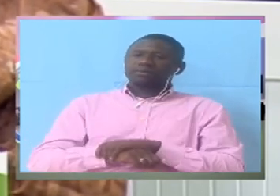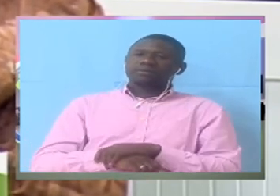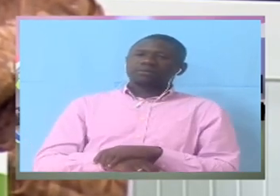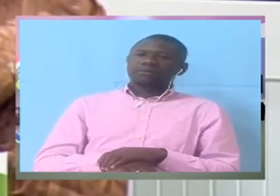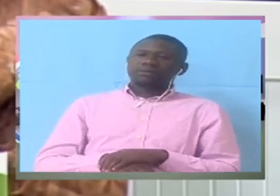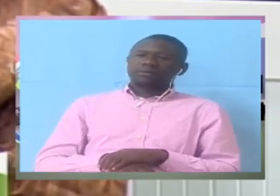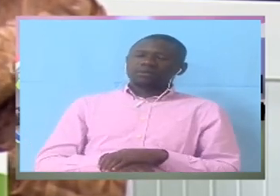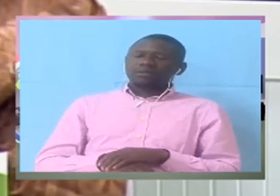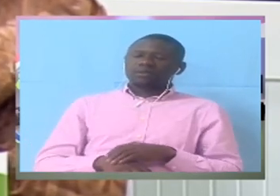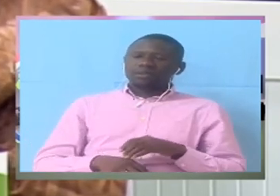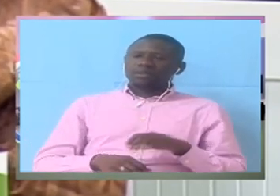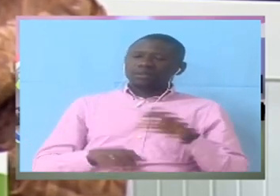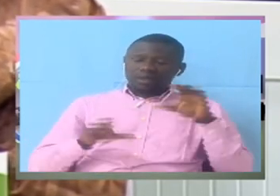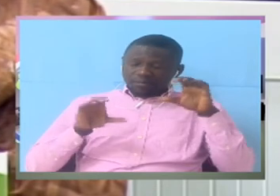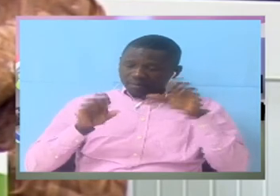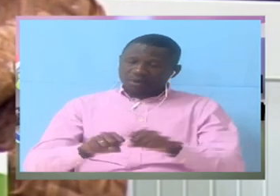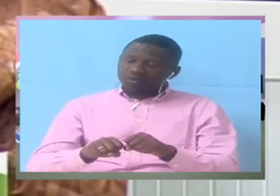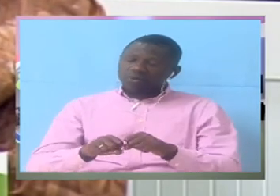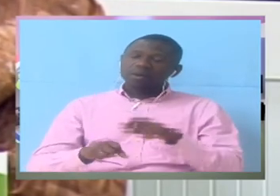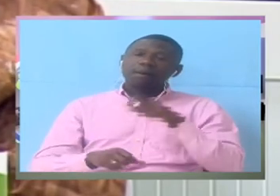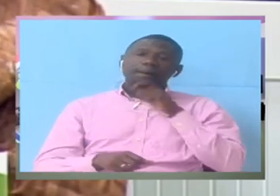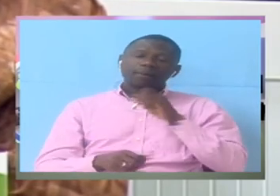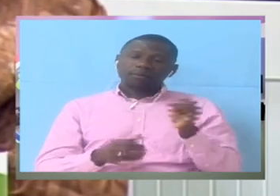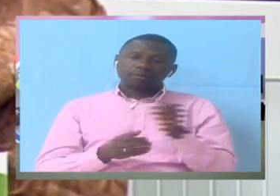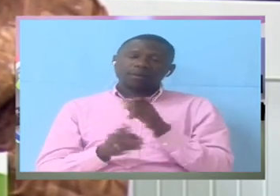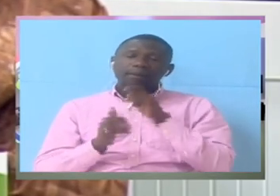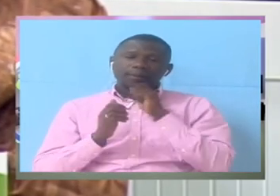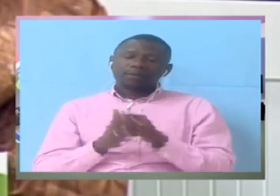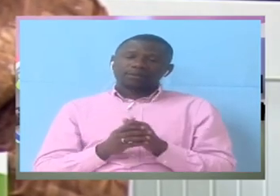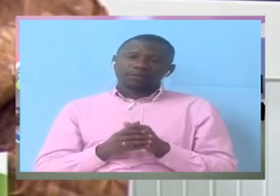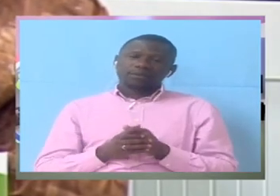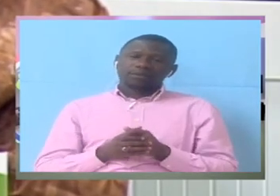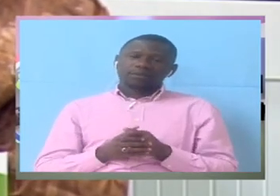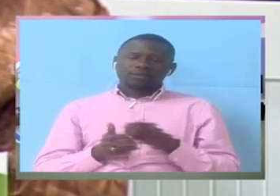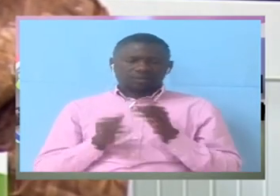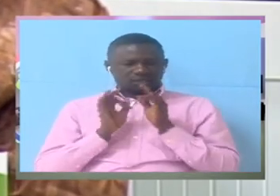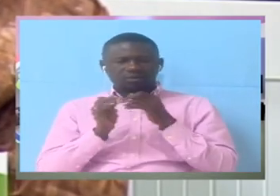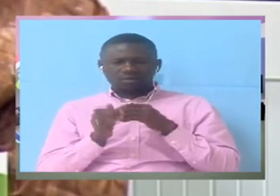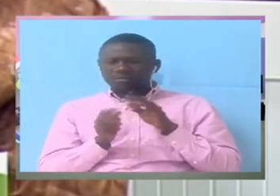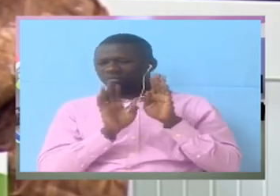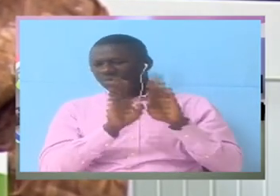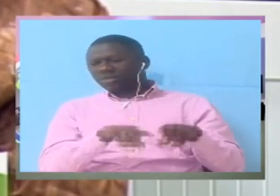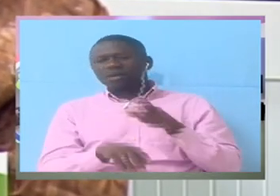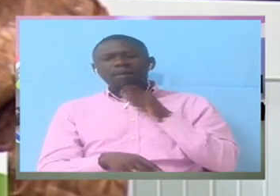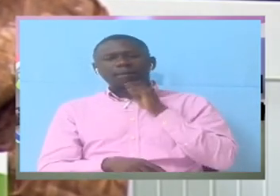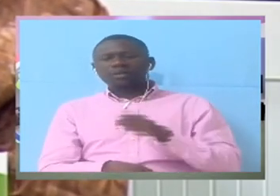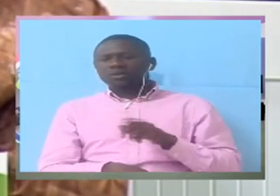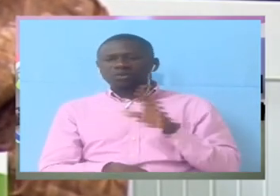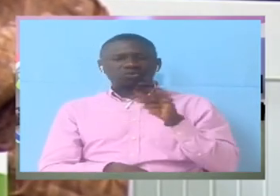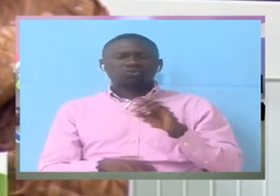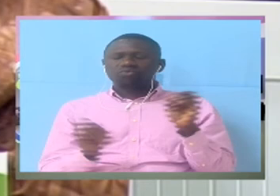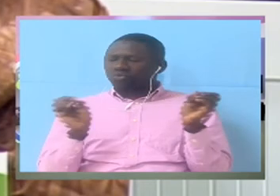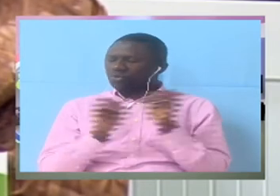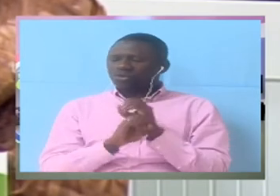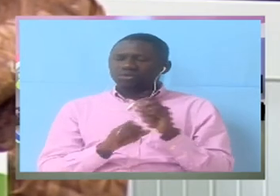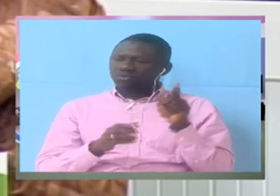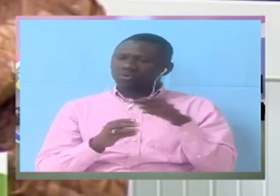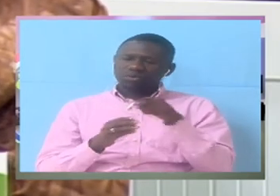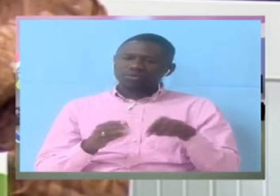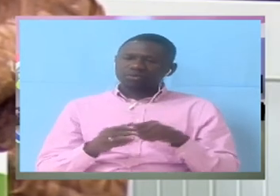us. They pounced on us and they pounced on the marabou too. I told them, this man has not done nothing wrong.